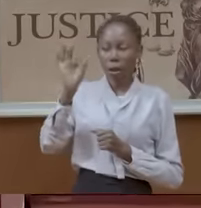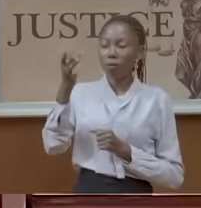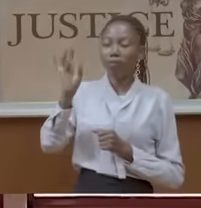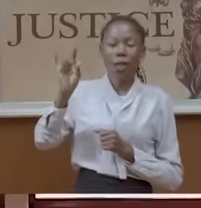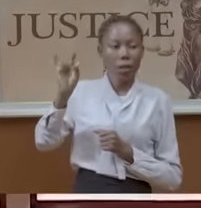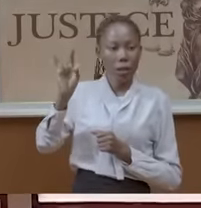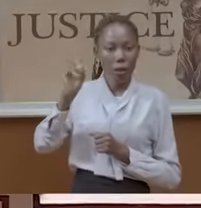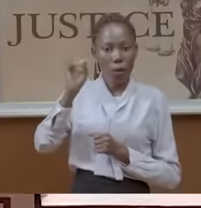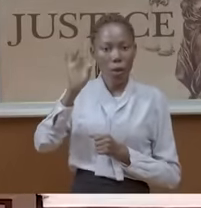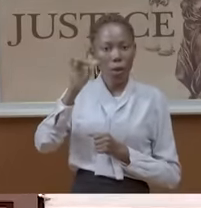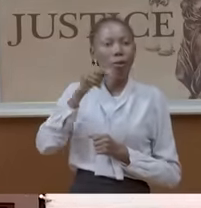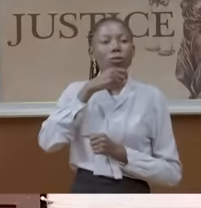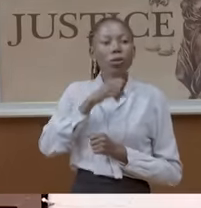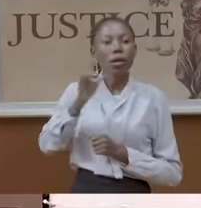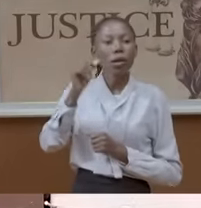years old.